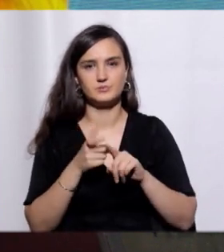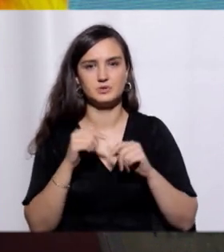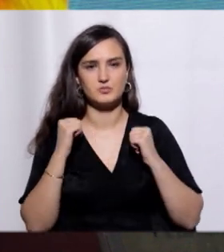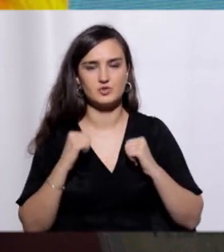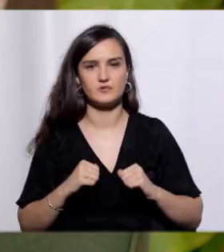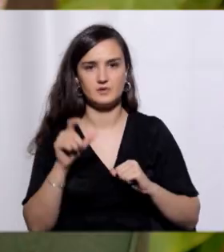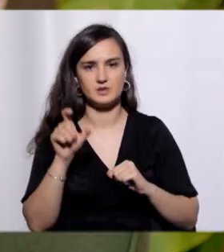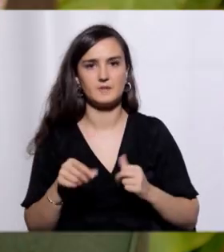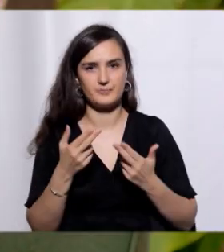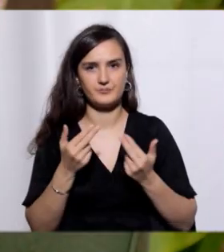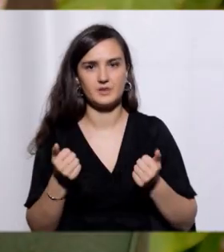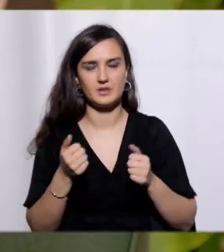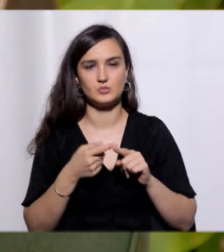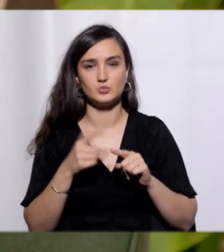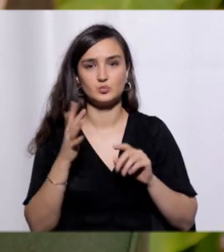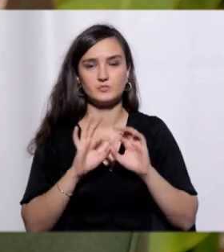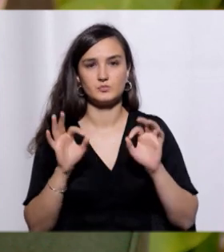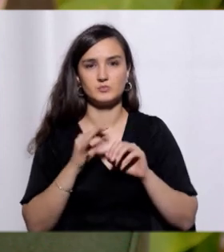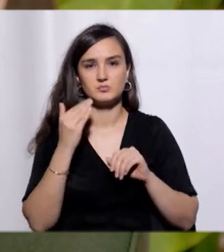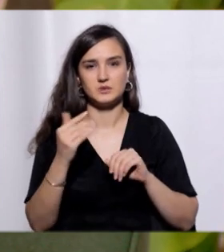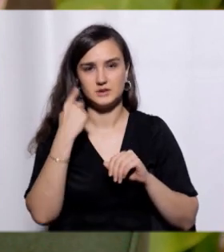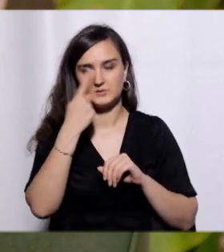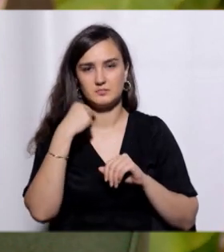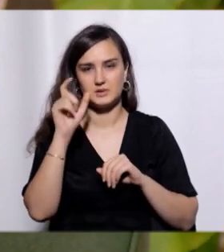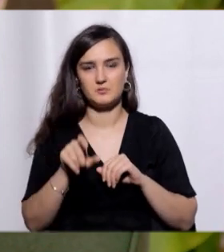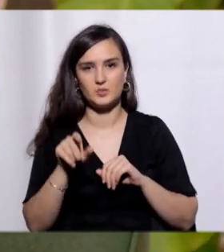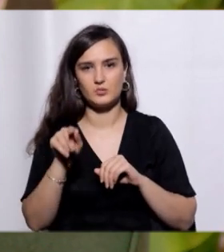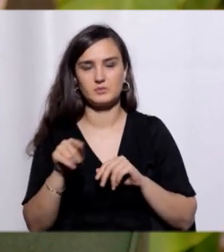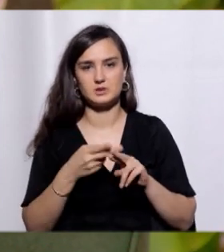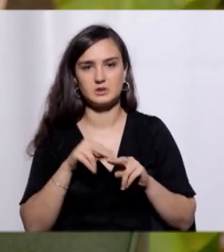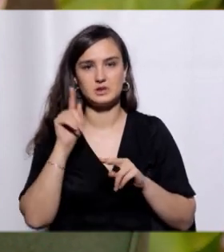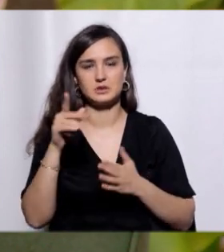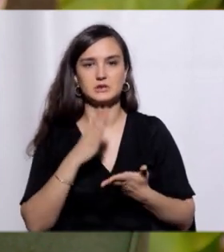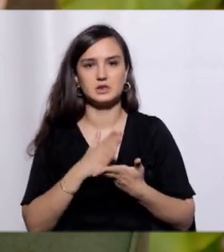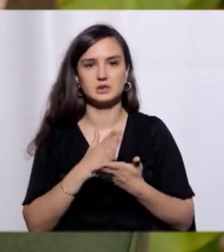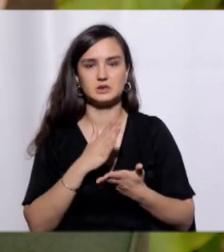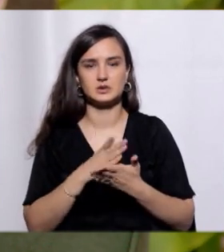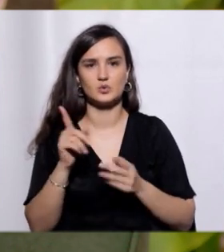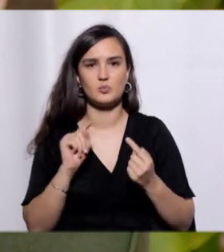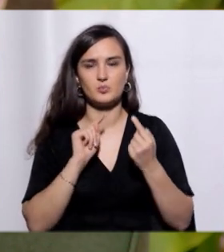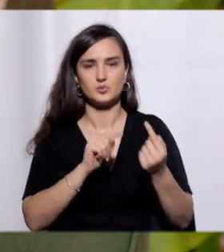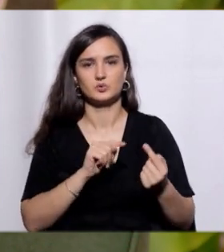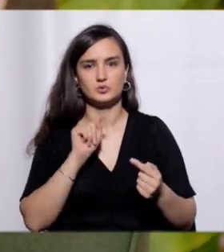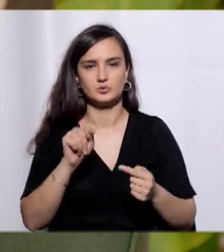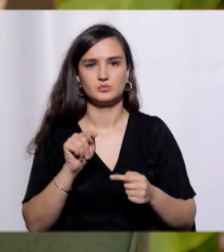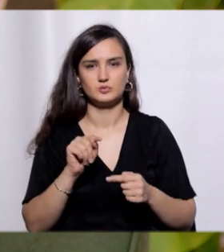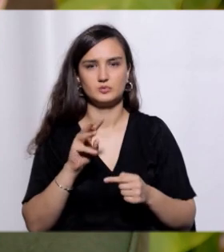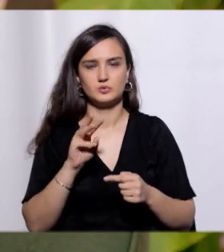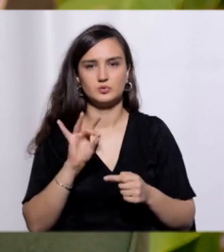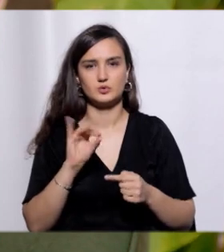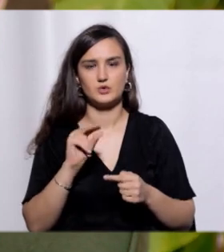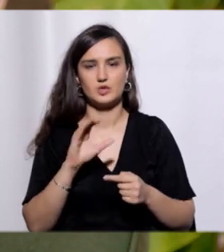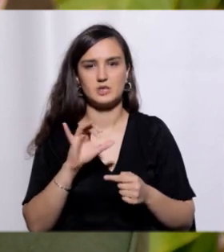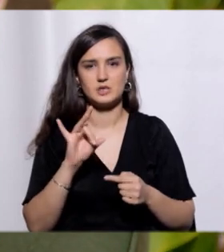calm. Yes, and if we talk about his personality, he is the opposite to the passionate Mr.